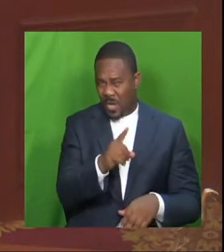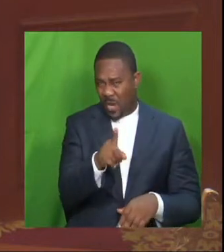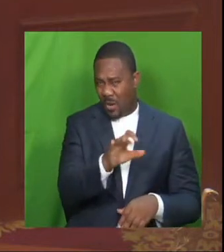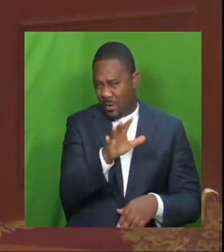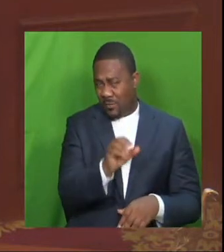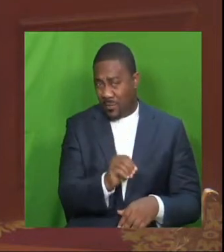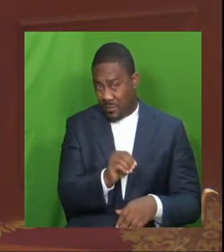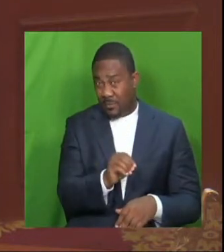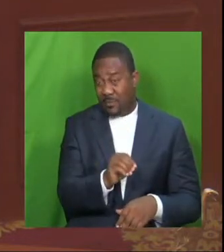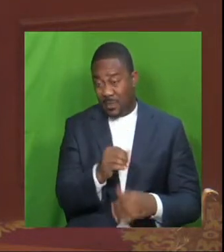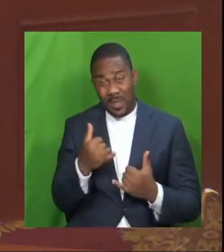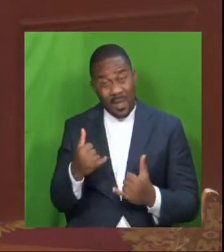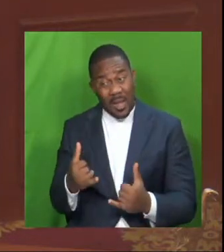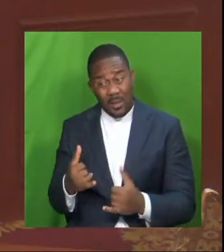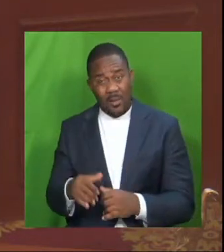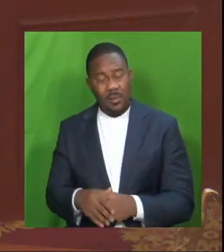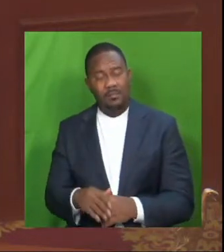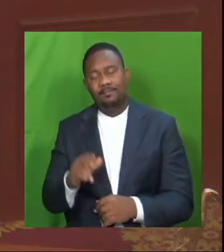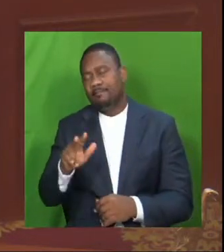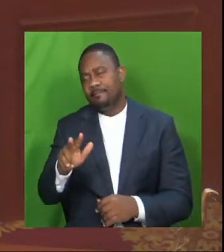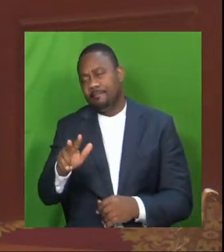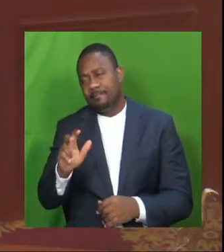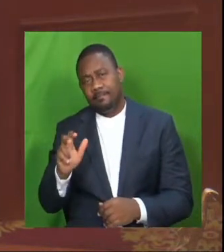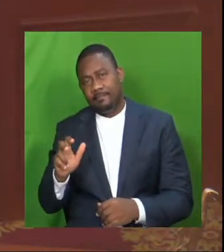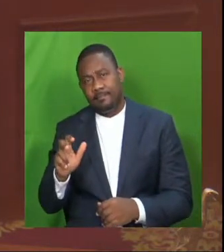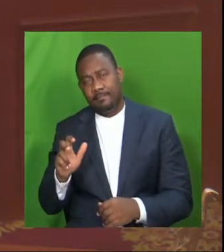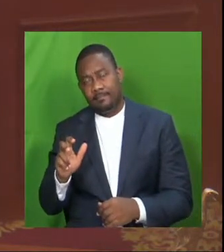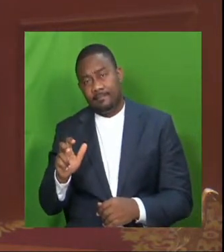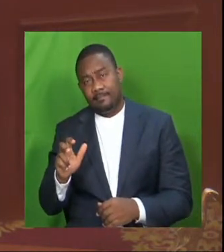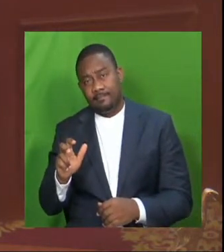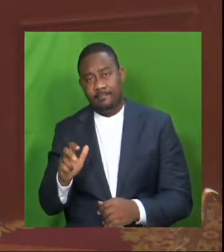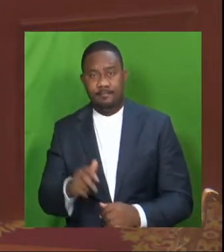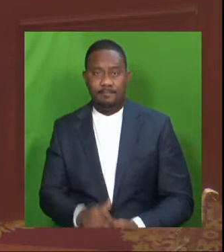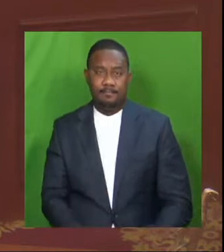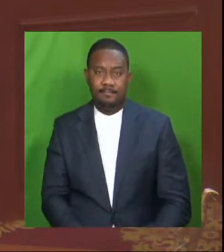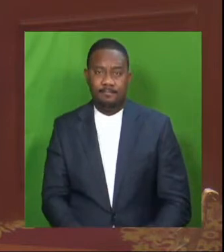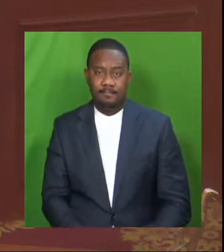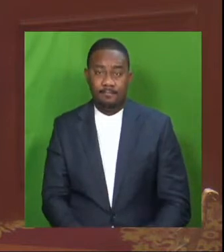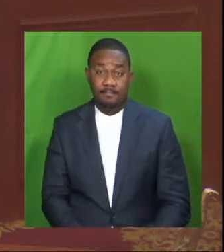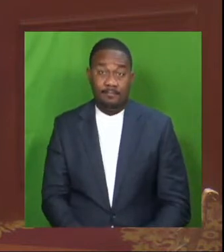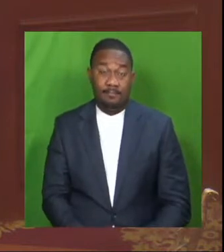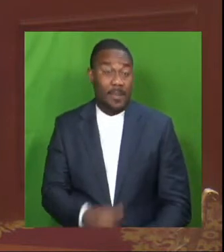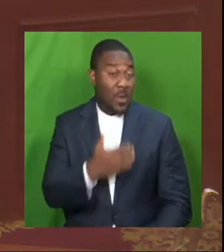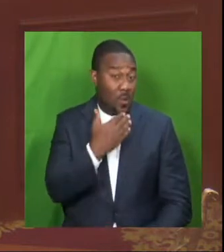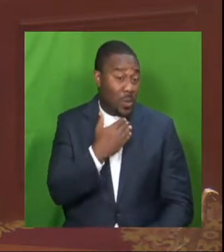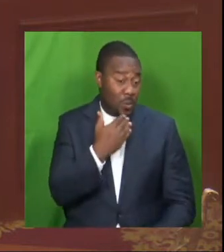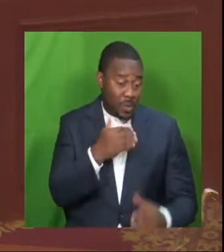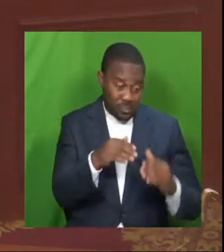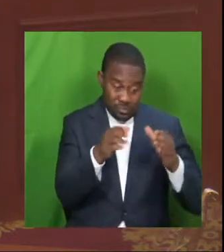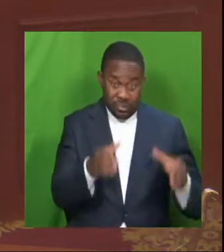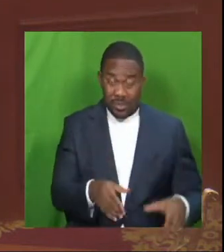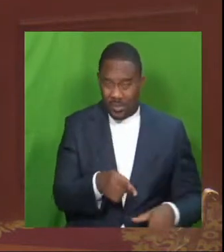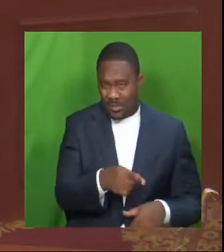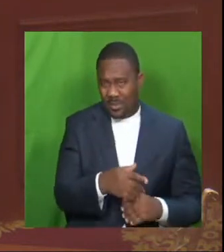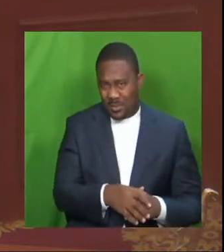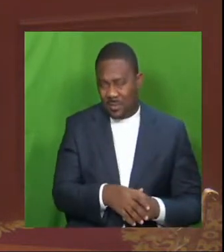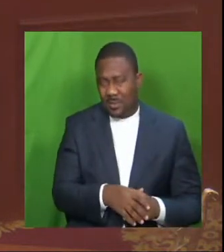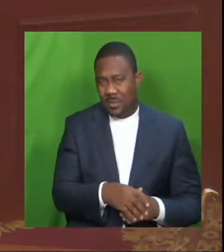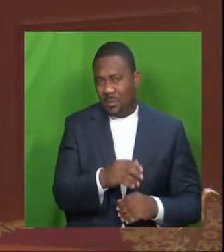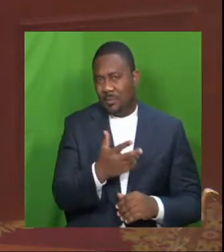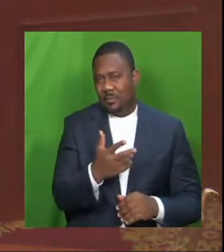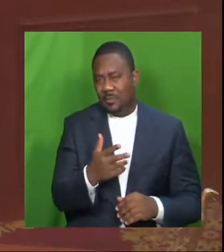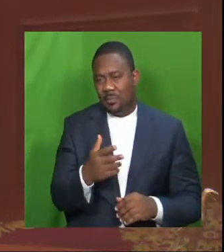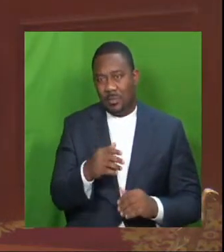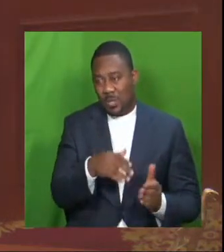Ghana cedis today is selling at 300 Ghana cedis. Bag of sugar 360 Ghana cedis from